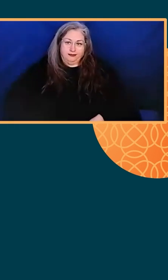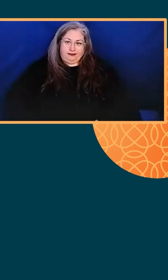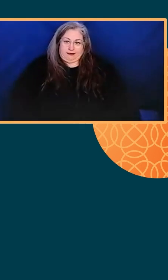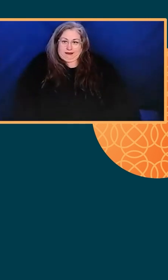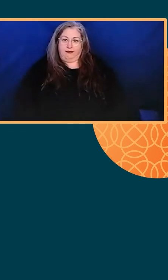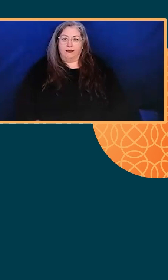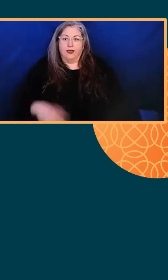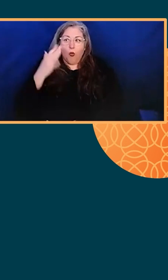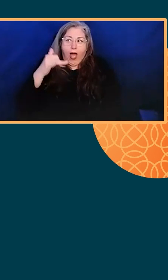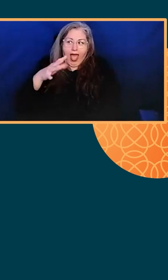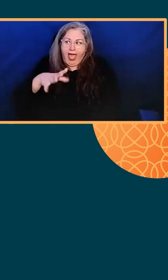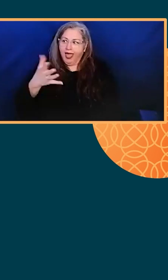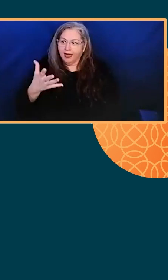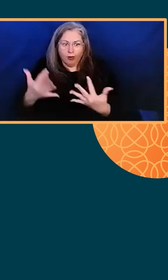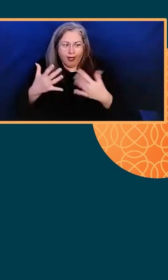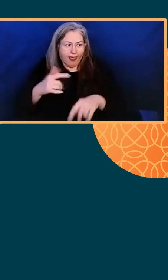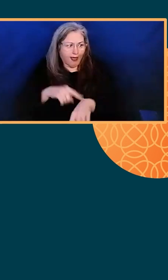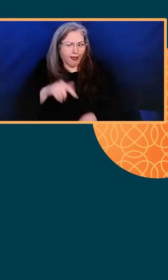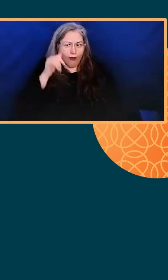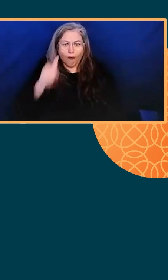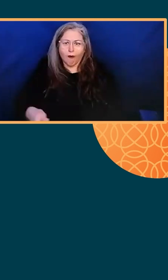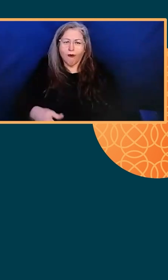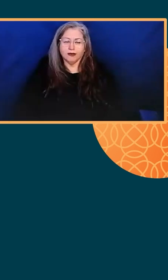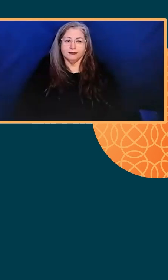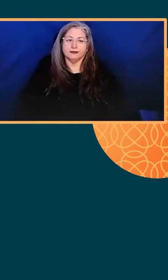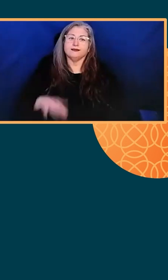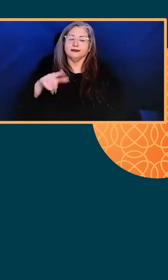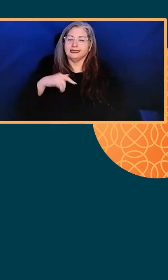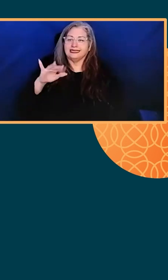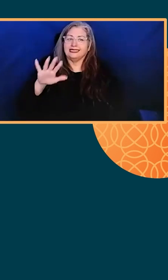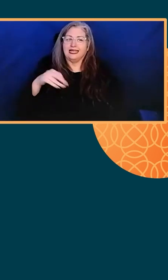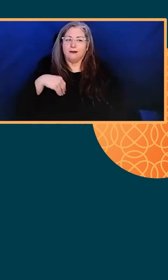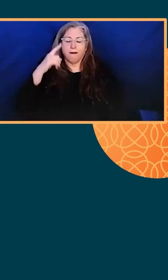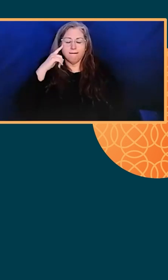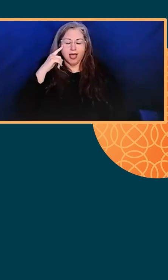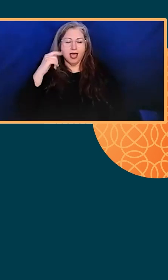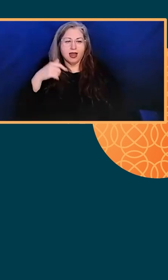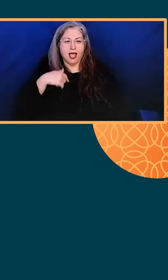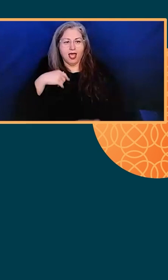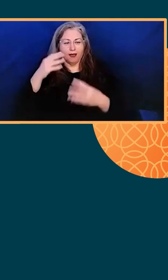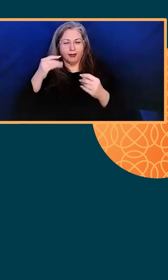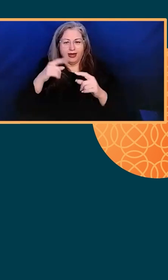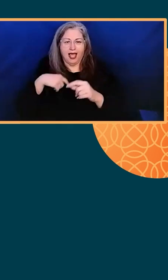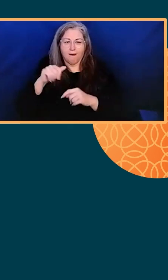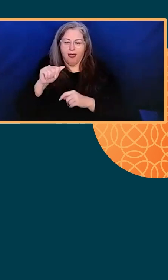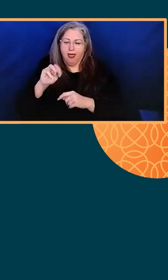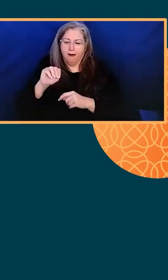Why is it taking so long? Oh yeah, this is Lindsey. In my head, and Amanda